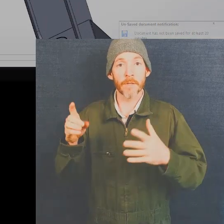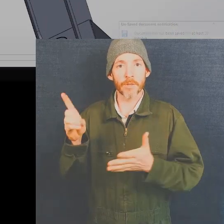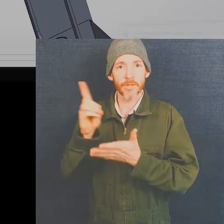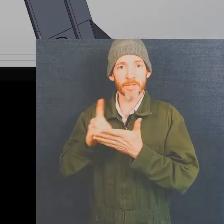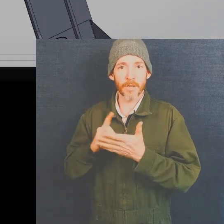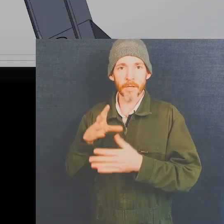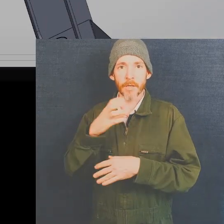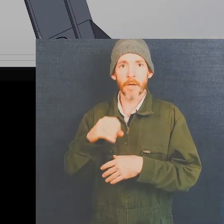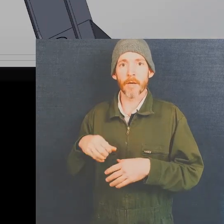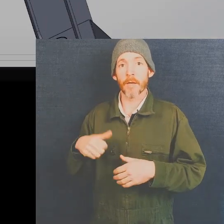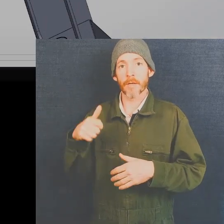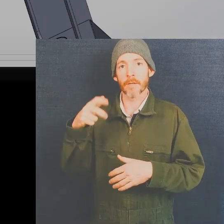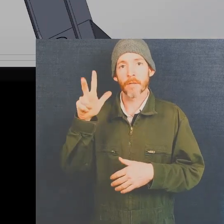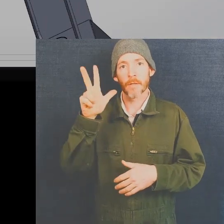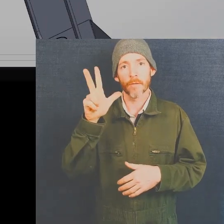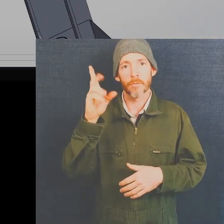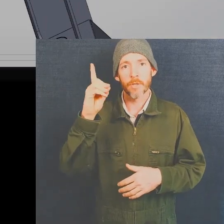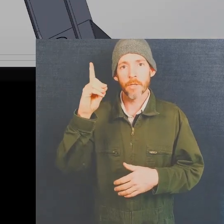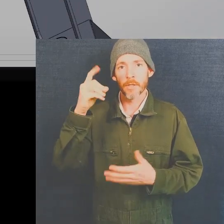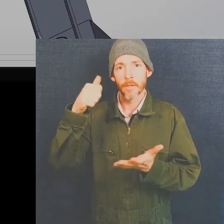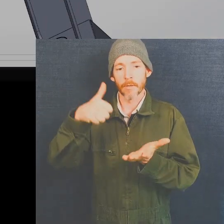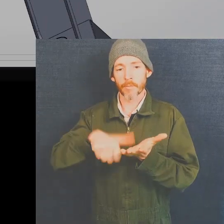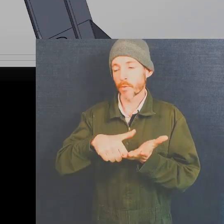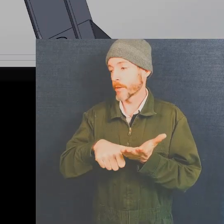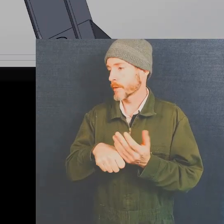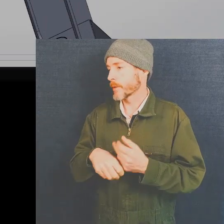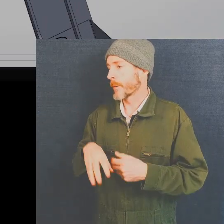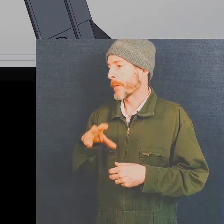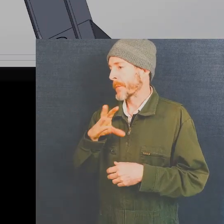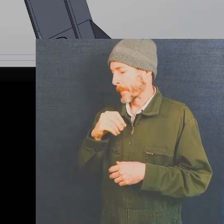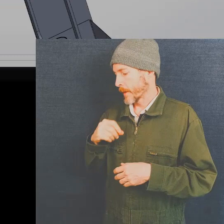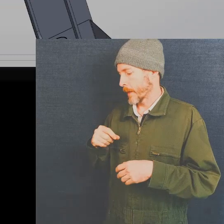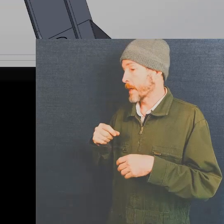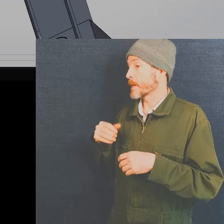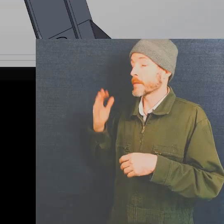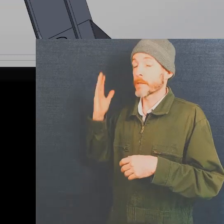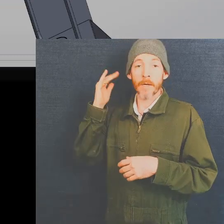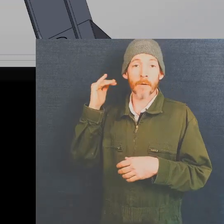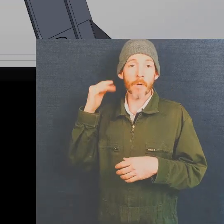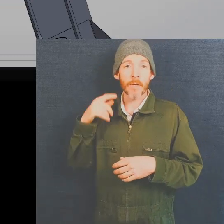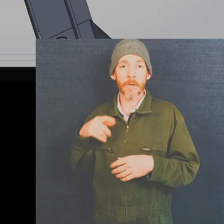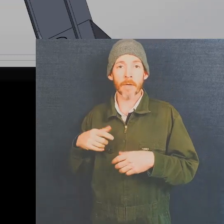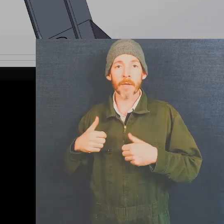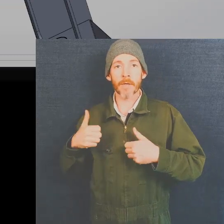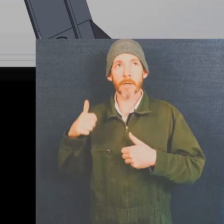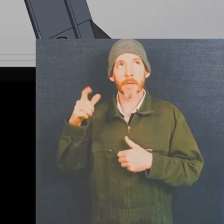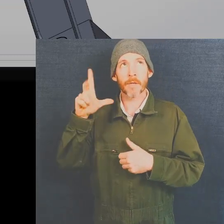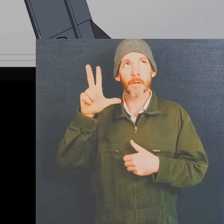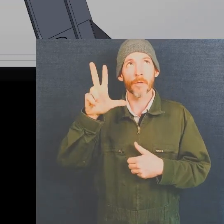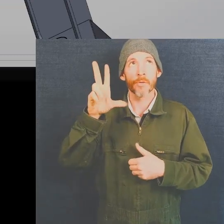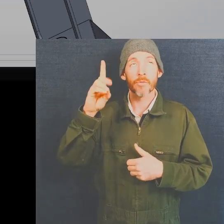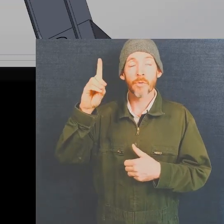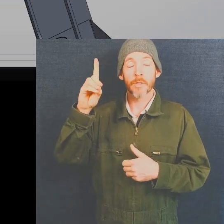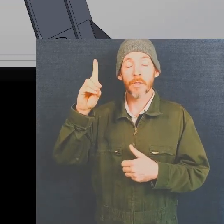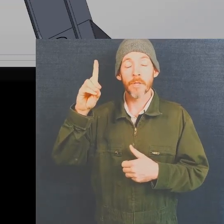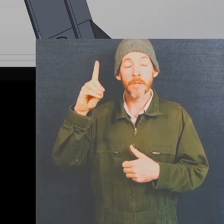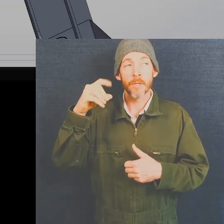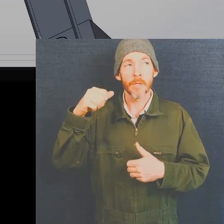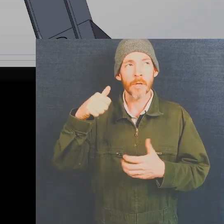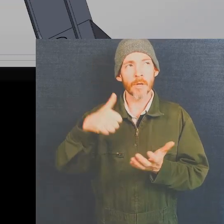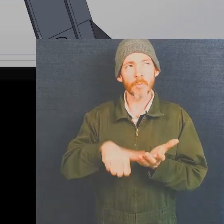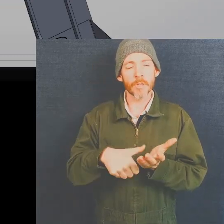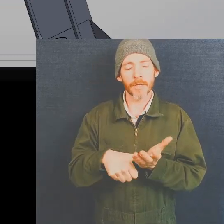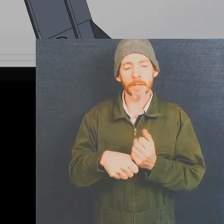to finish designing and 3D print. And why am I